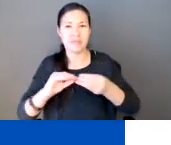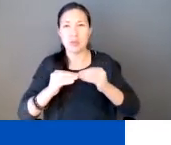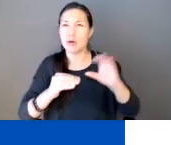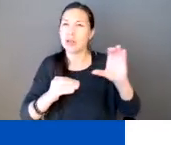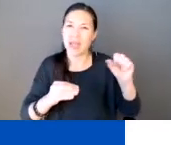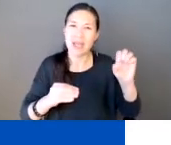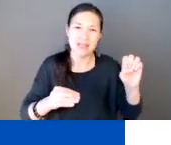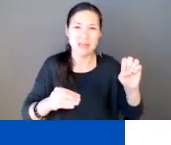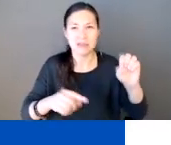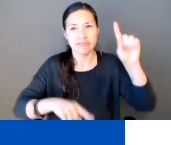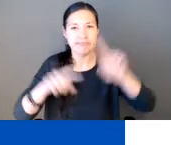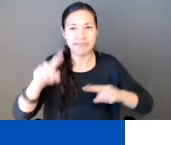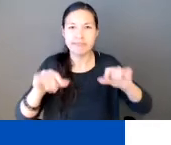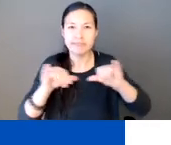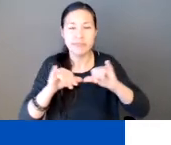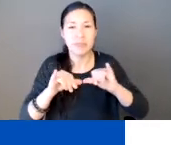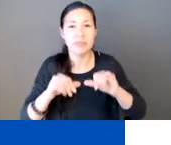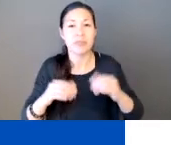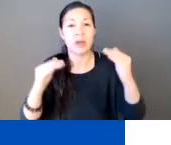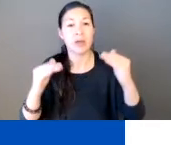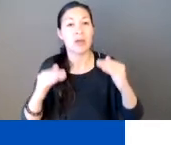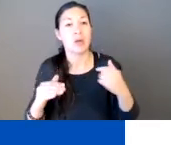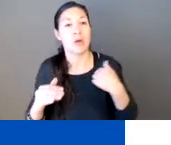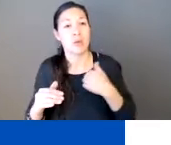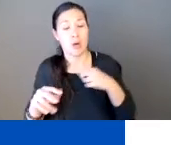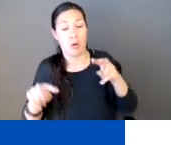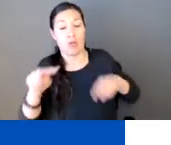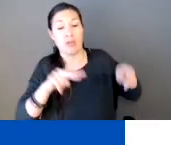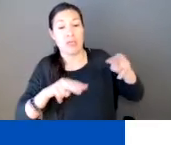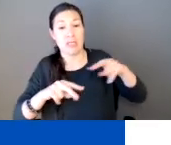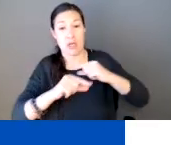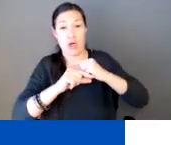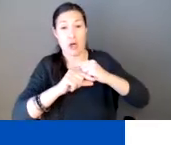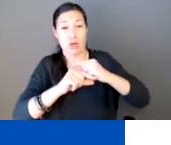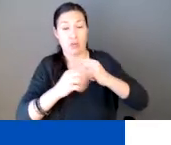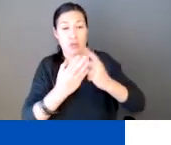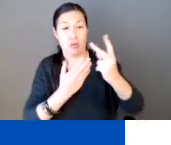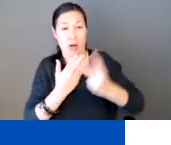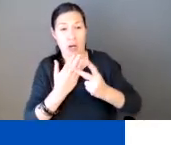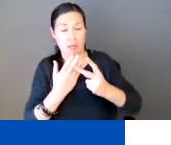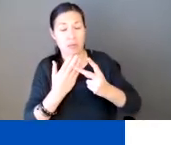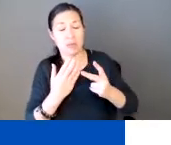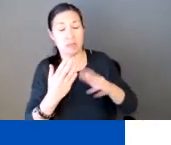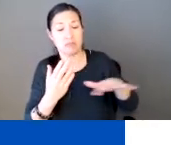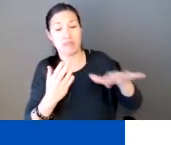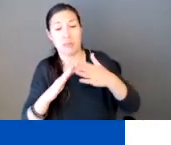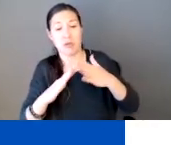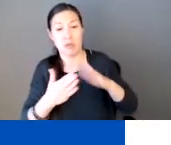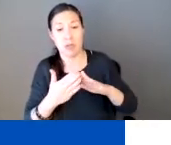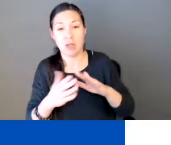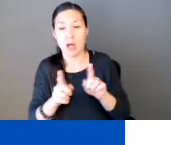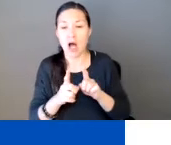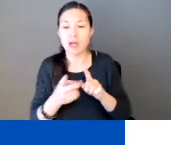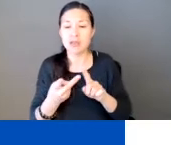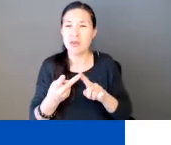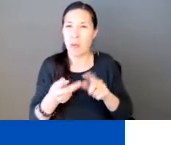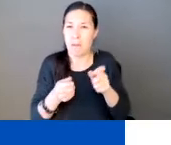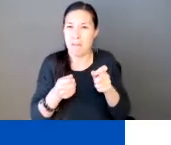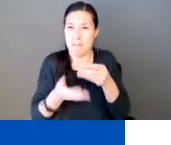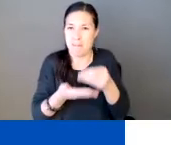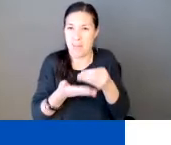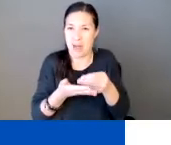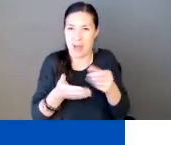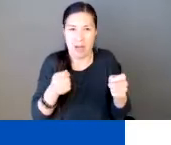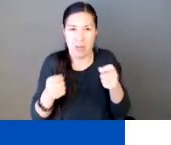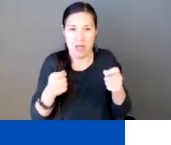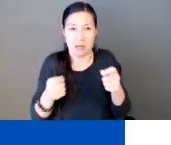do or operate and oversee guardianship programs in the community, as well as money management. And as you heard at the beginning, the central